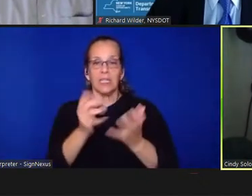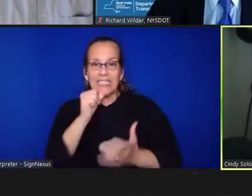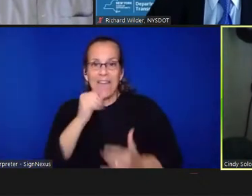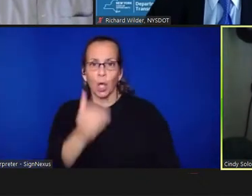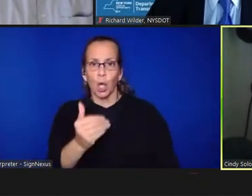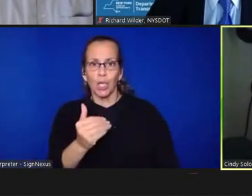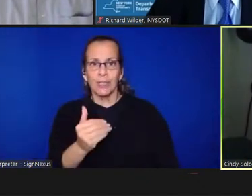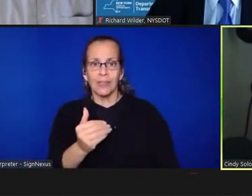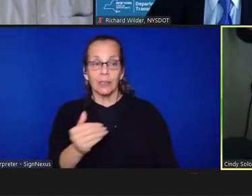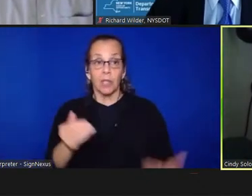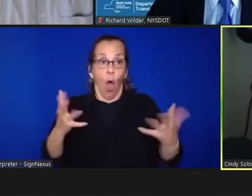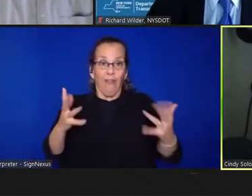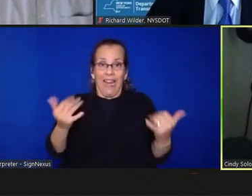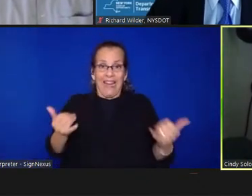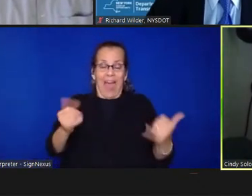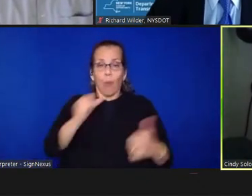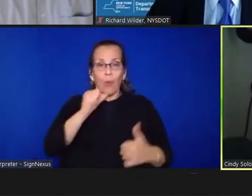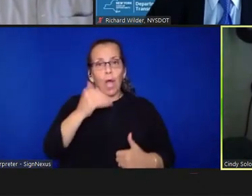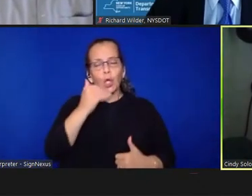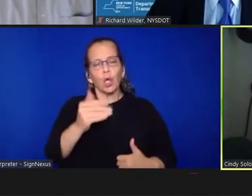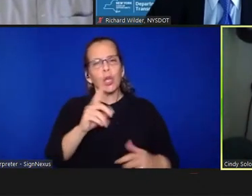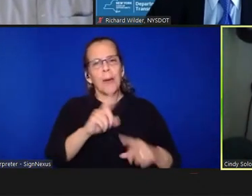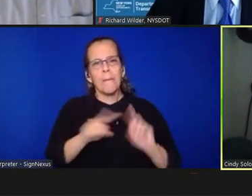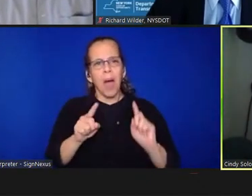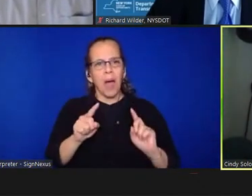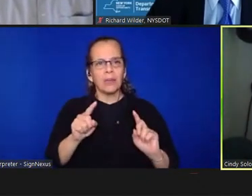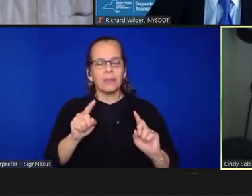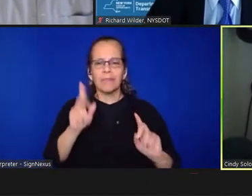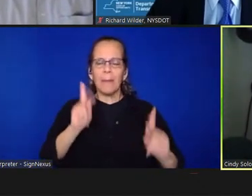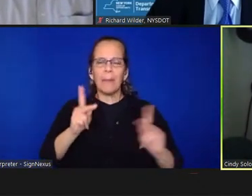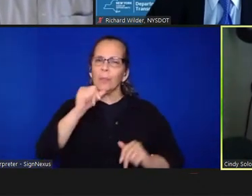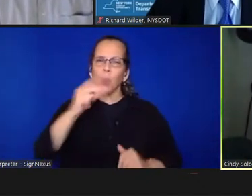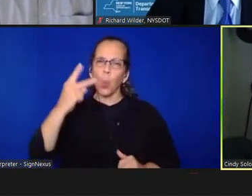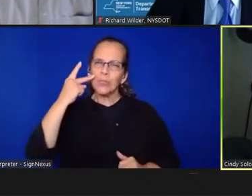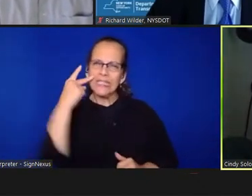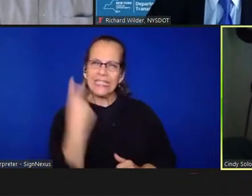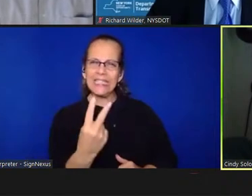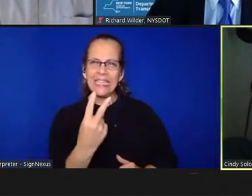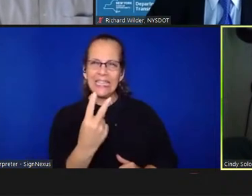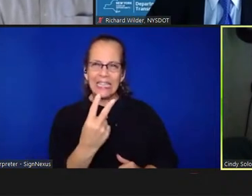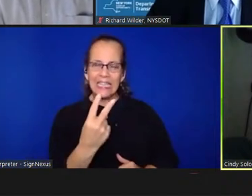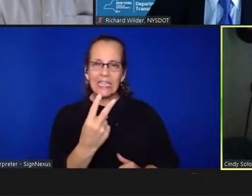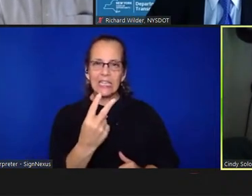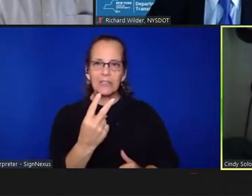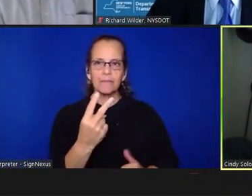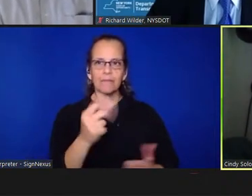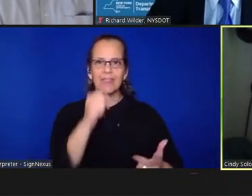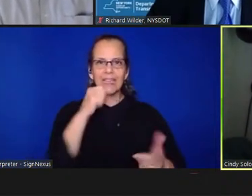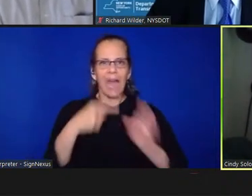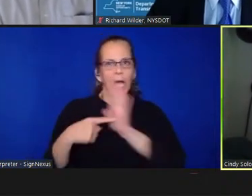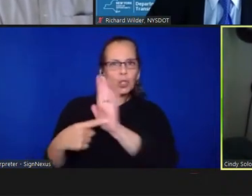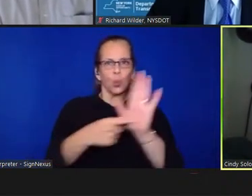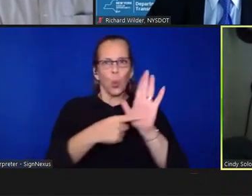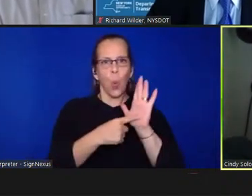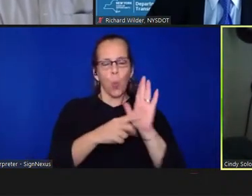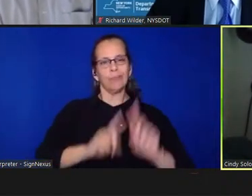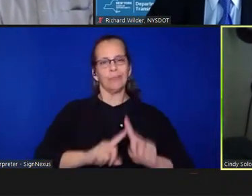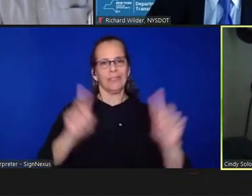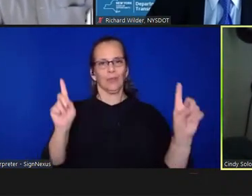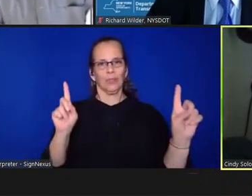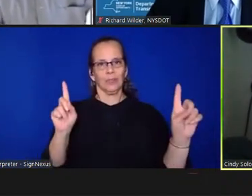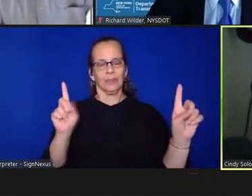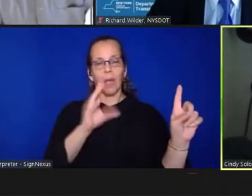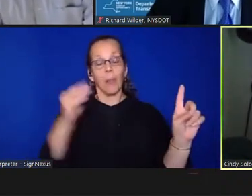but we don't we're not being seen we're not being made to see what the difference is going to be and the